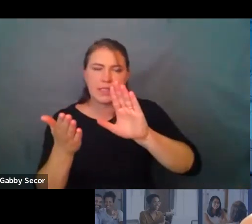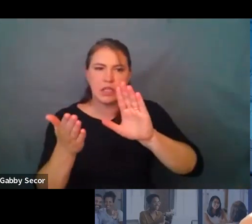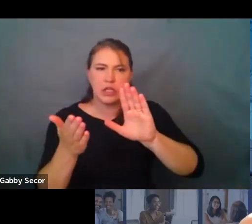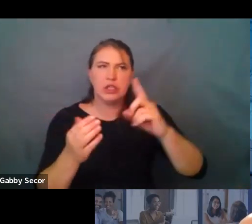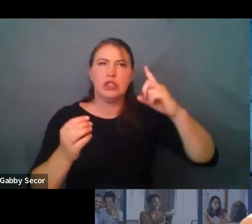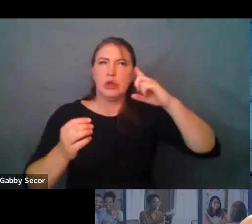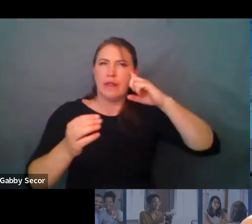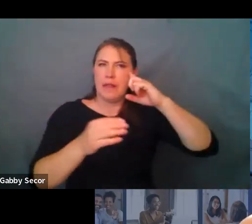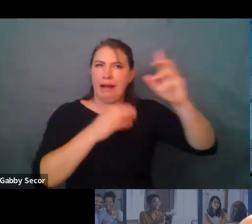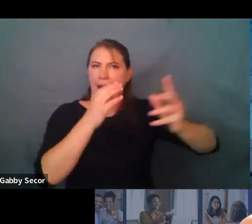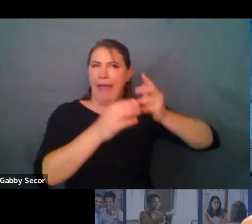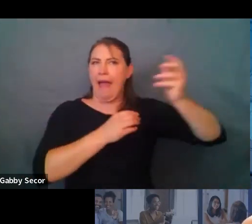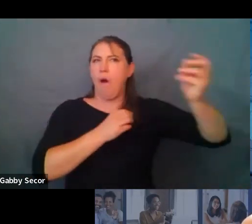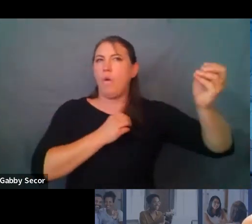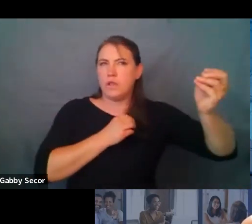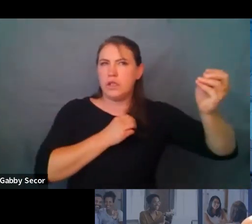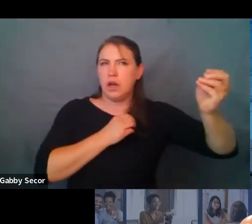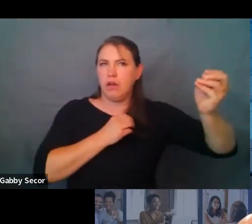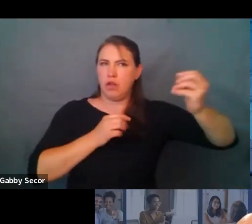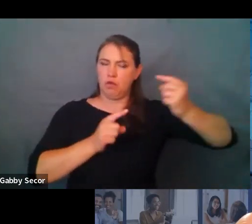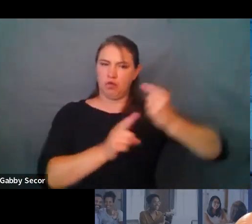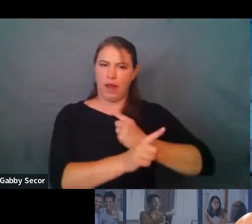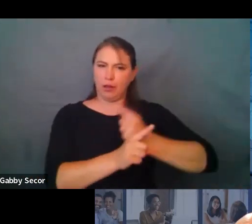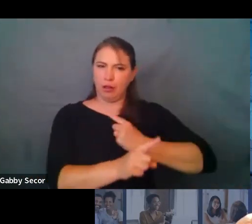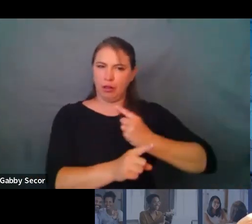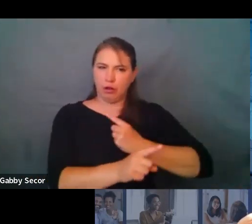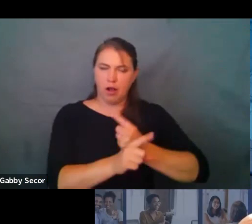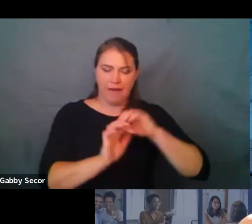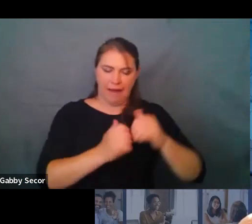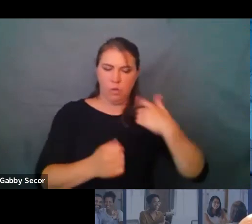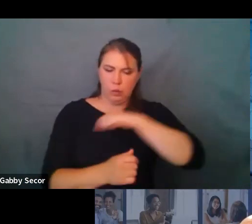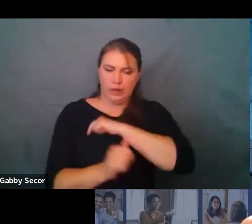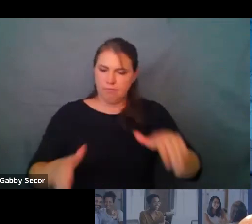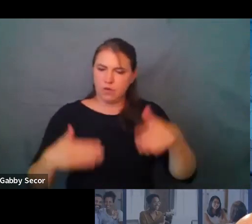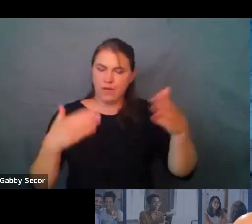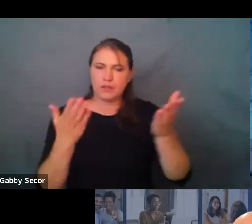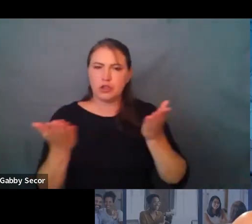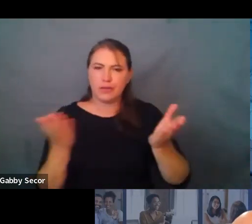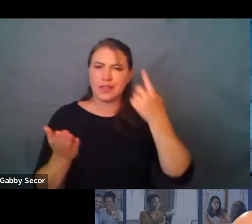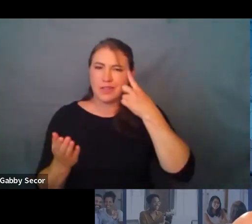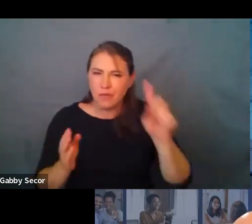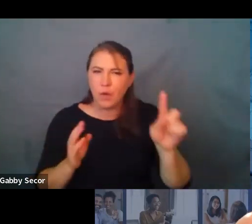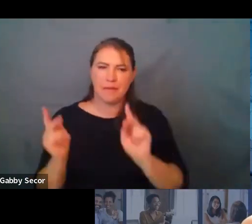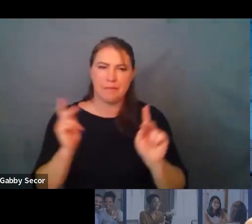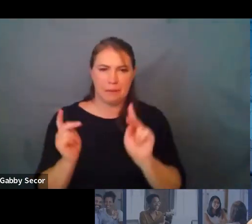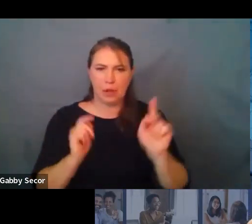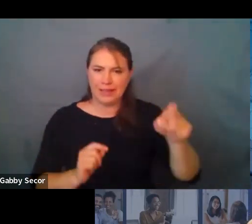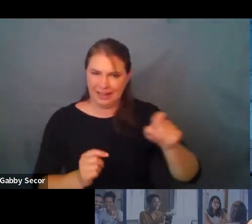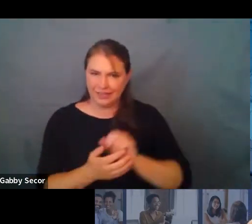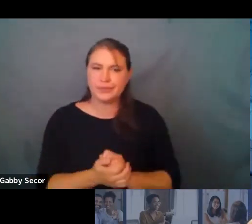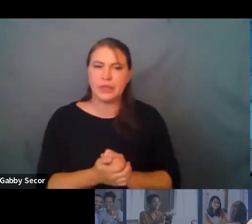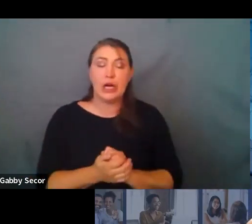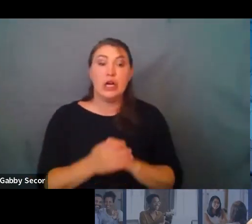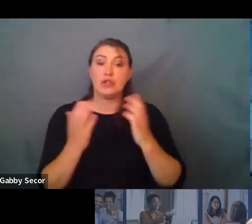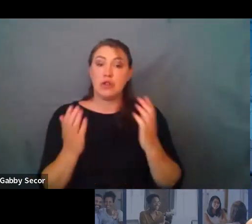of the bubble on how we can really improve upon the delivery of services and who we reach. So to kick things off, I'd like to ask each of